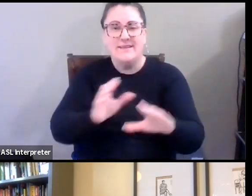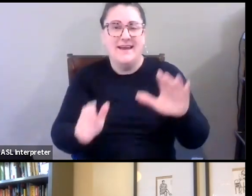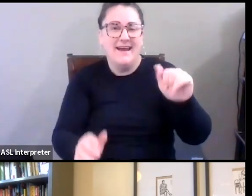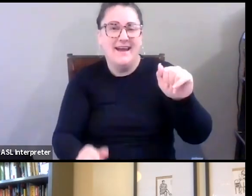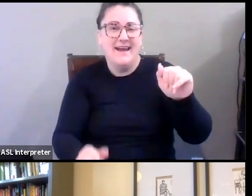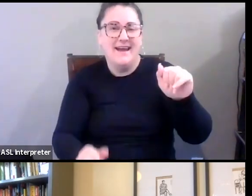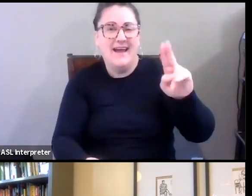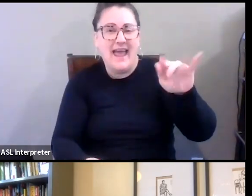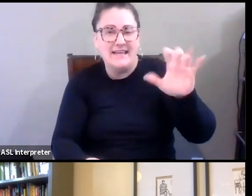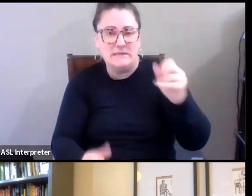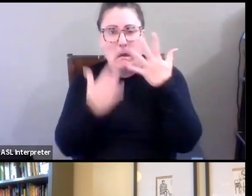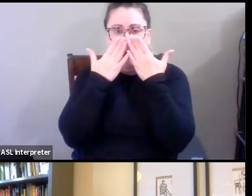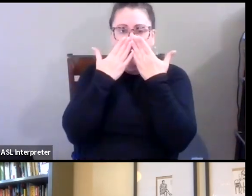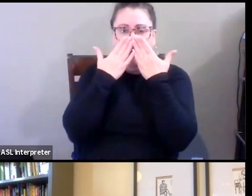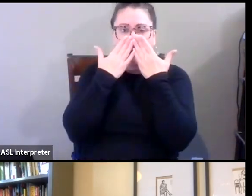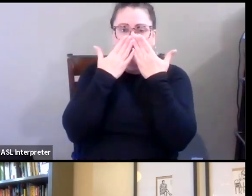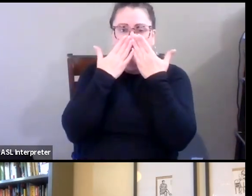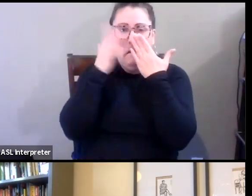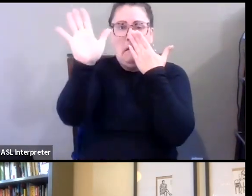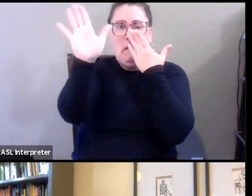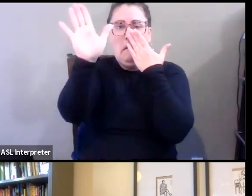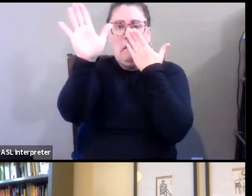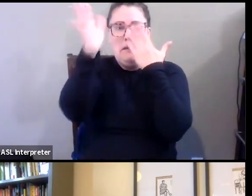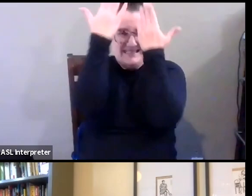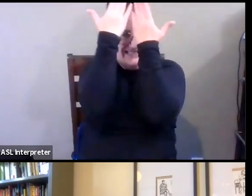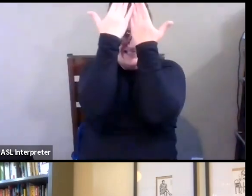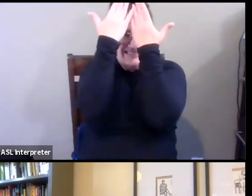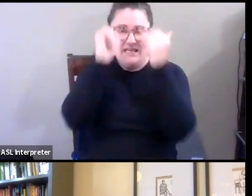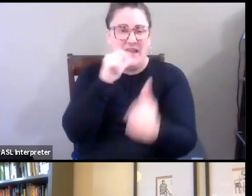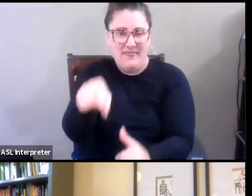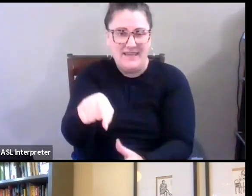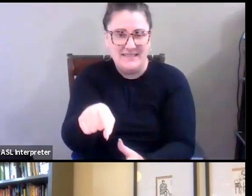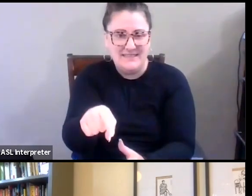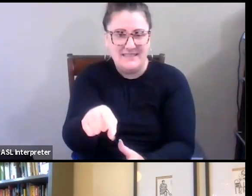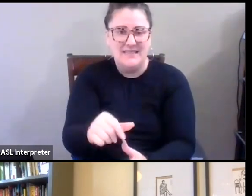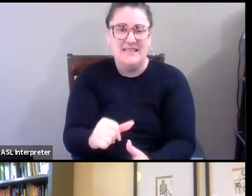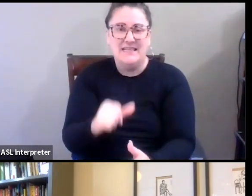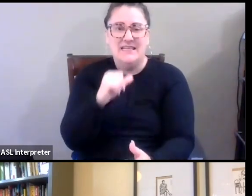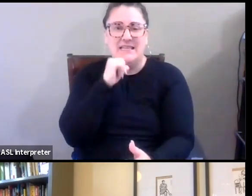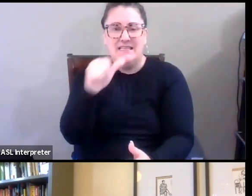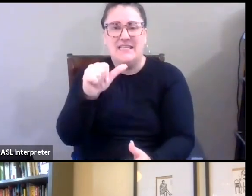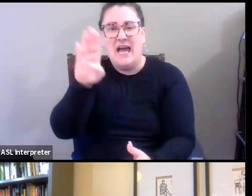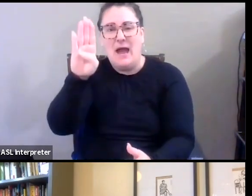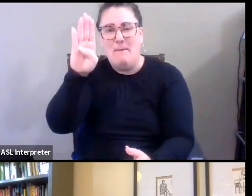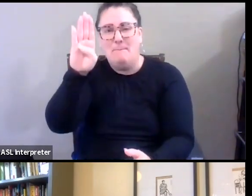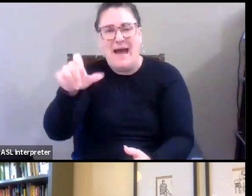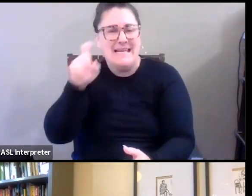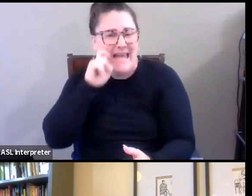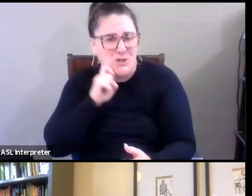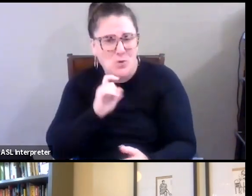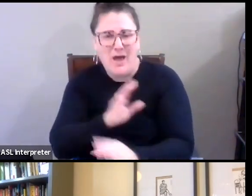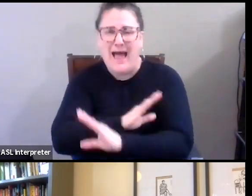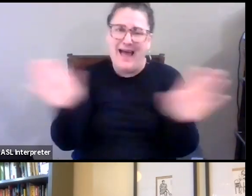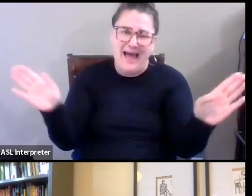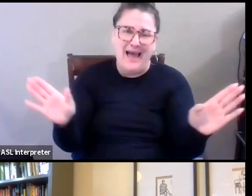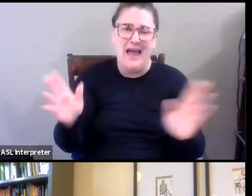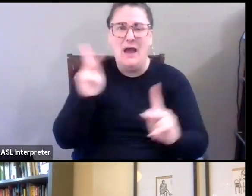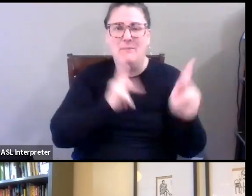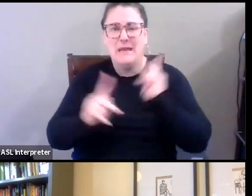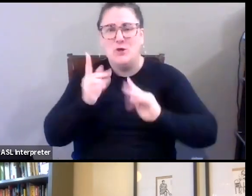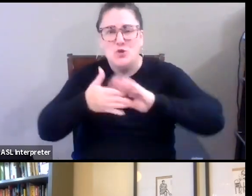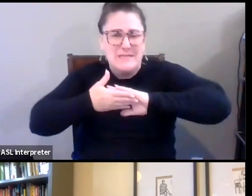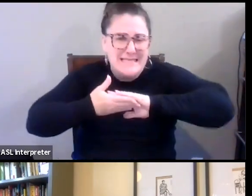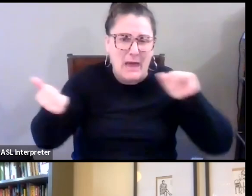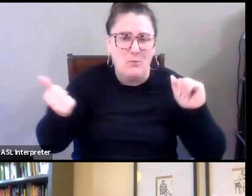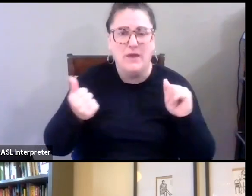ashamed aunties that are like, oh no, not this, not the bisexuality, like not all the people you've slept with, you know what I mean?